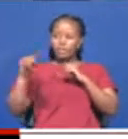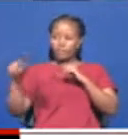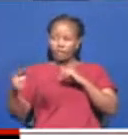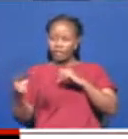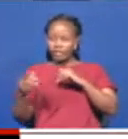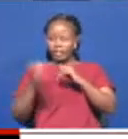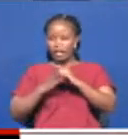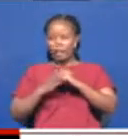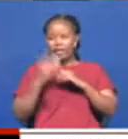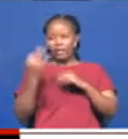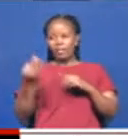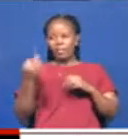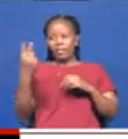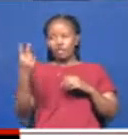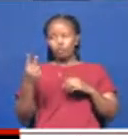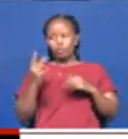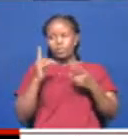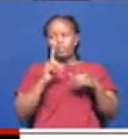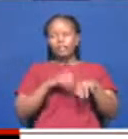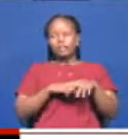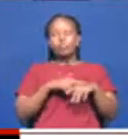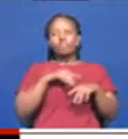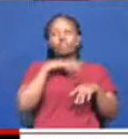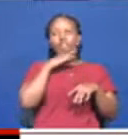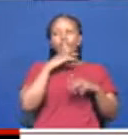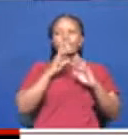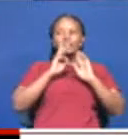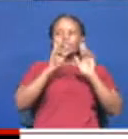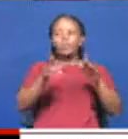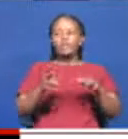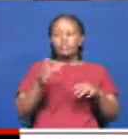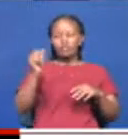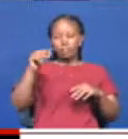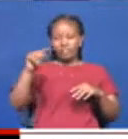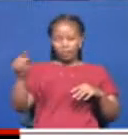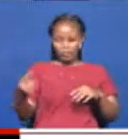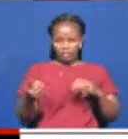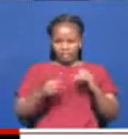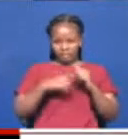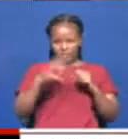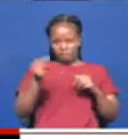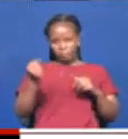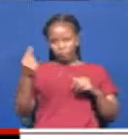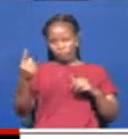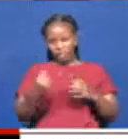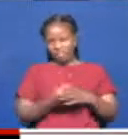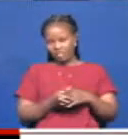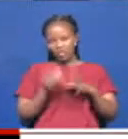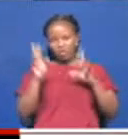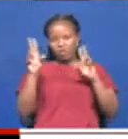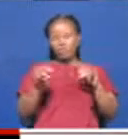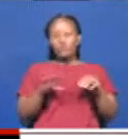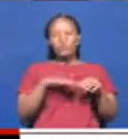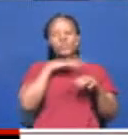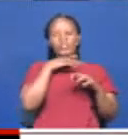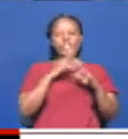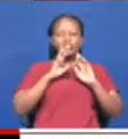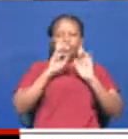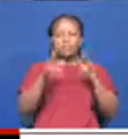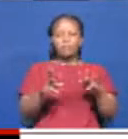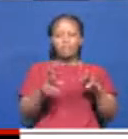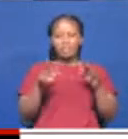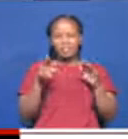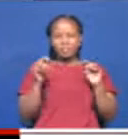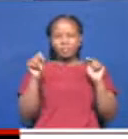326,932, while that of fatalities stand at 5,651. No new death resulting from COVID-19 was recorded